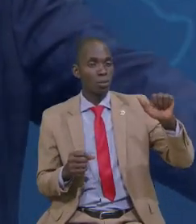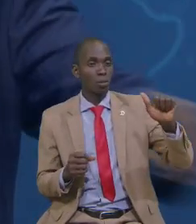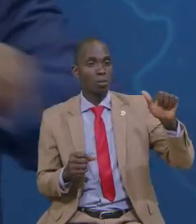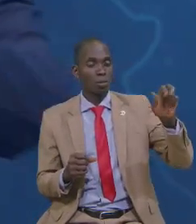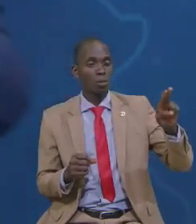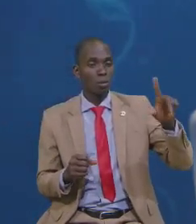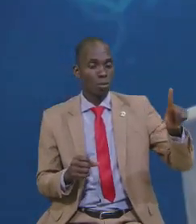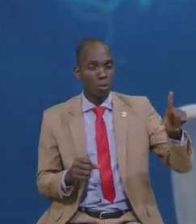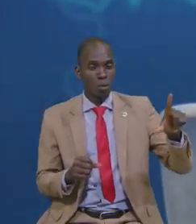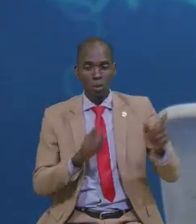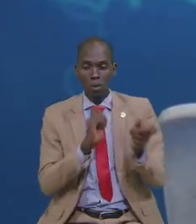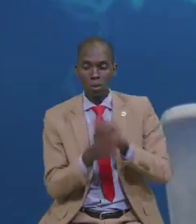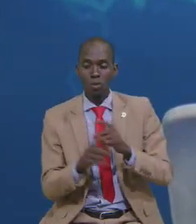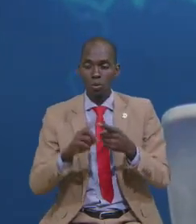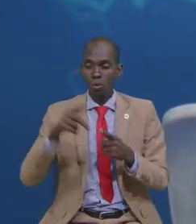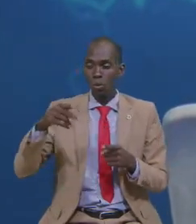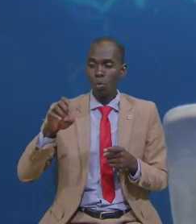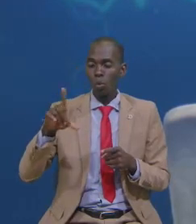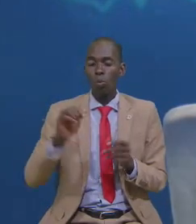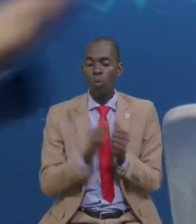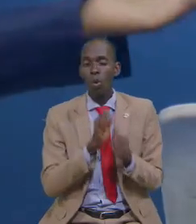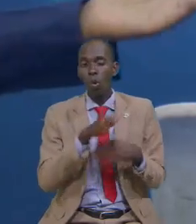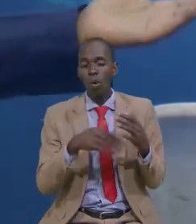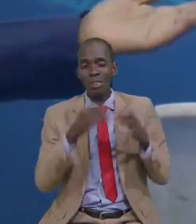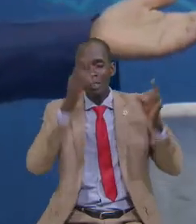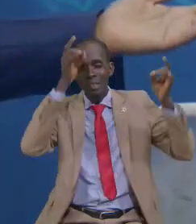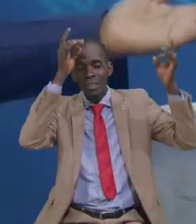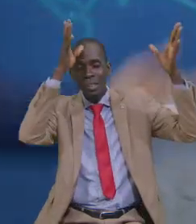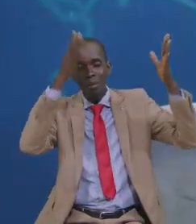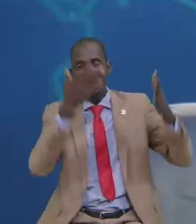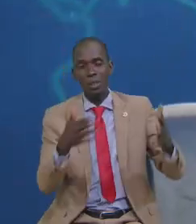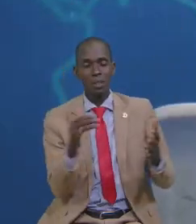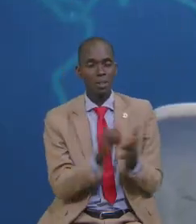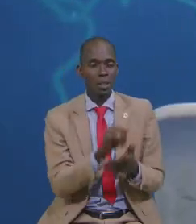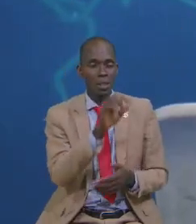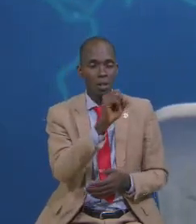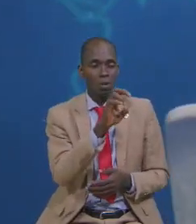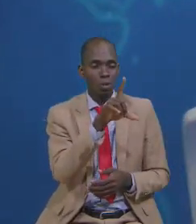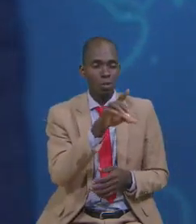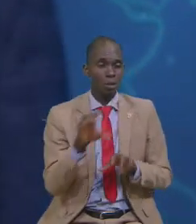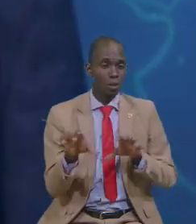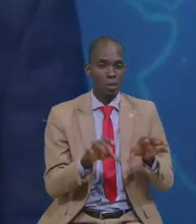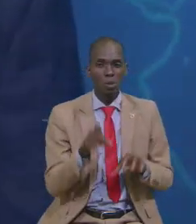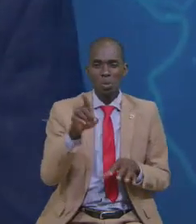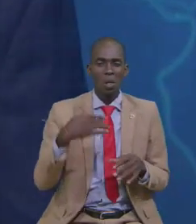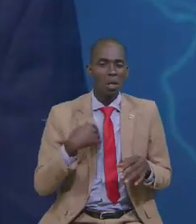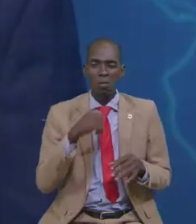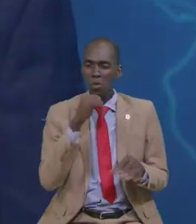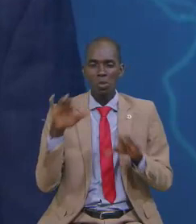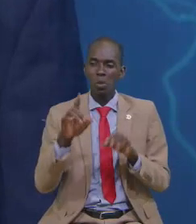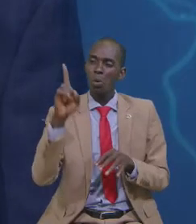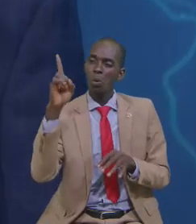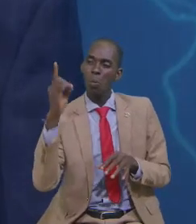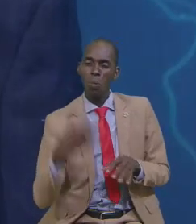you've not done 1% maybe of what Saul did, and God